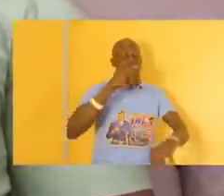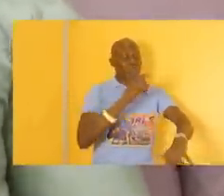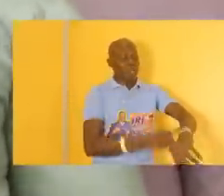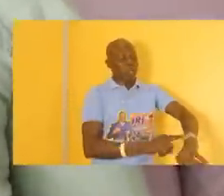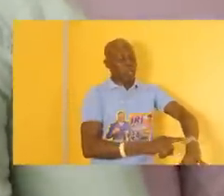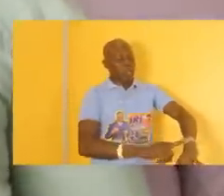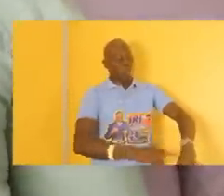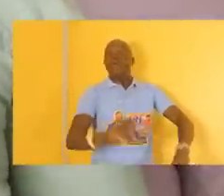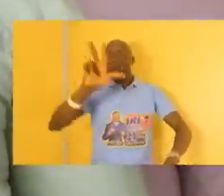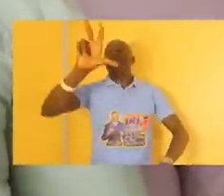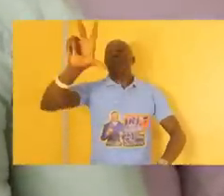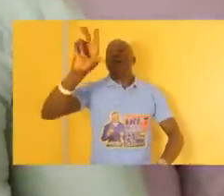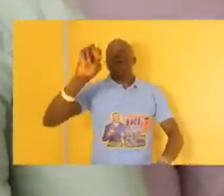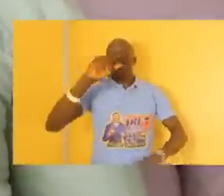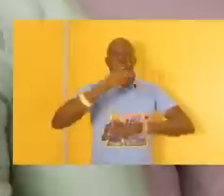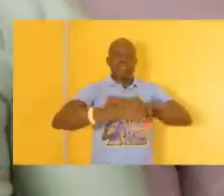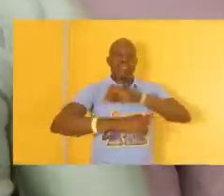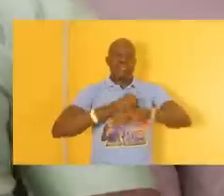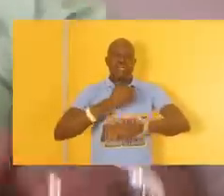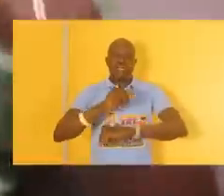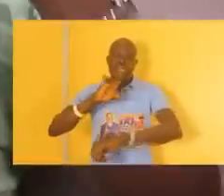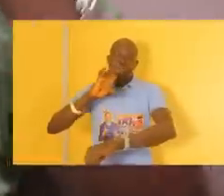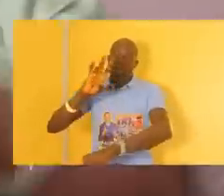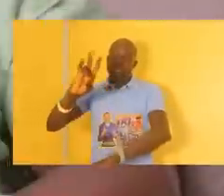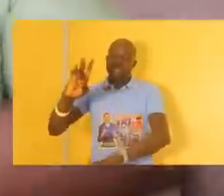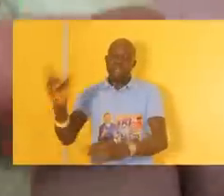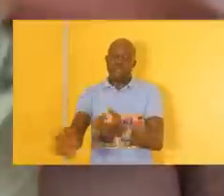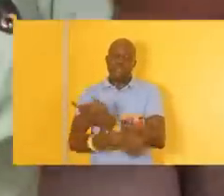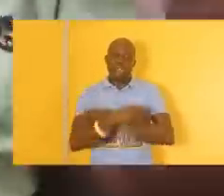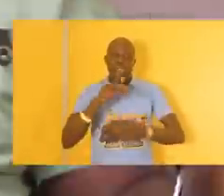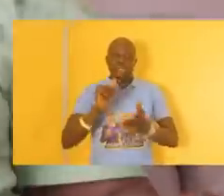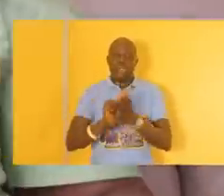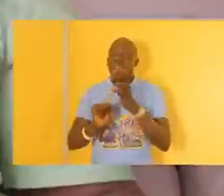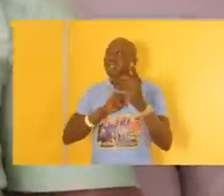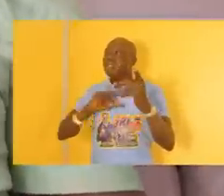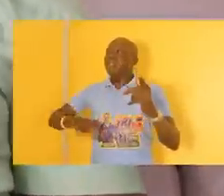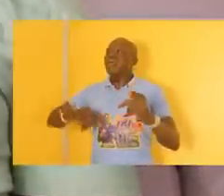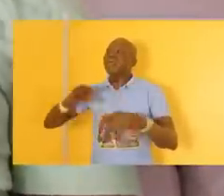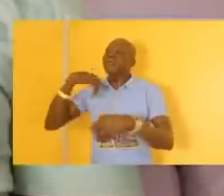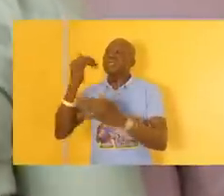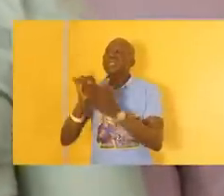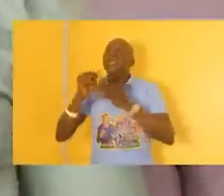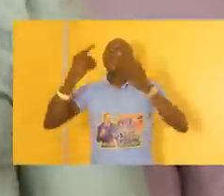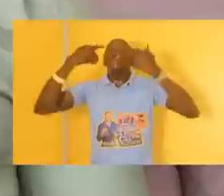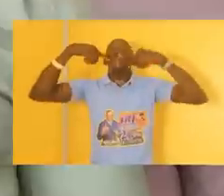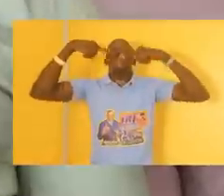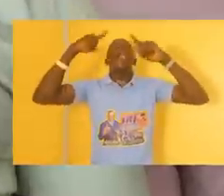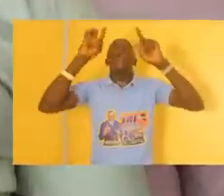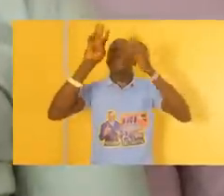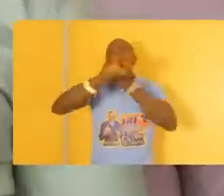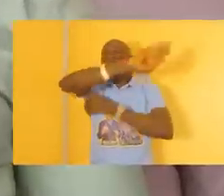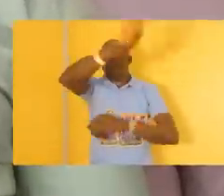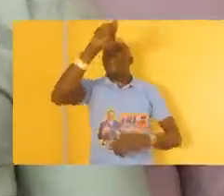by command. That whosoever the advice not to go for a program like that. You're supposed to run away from them